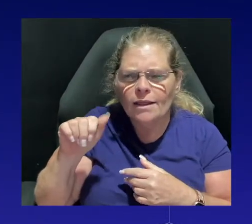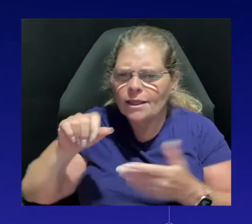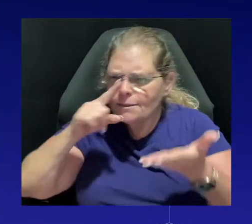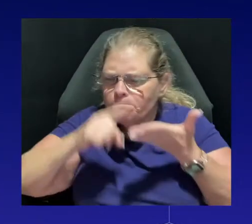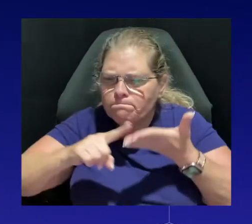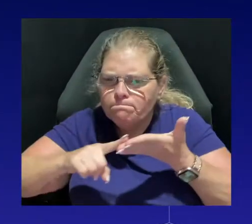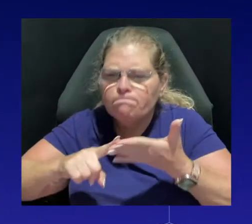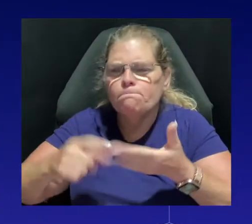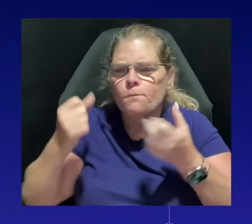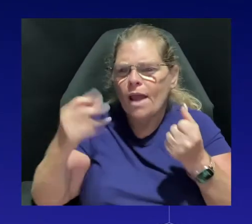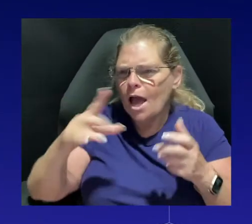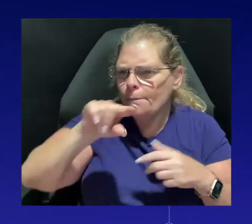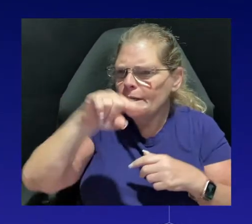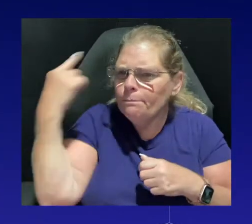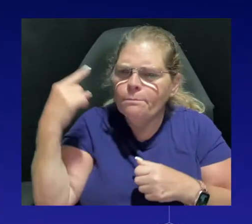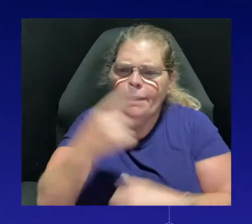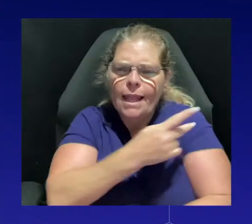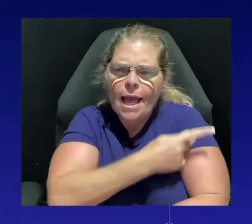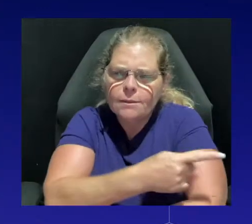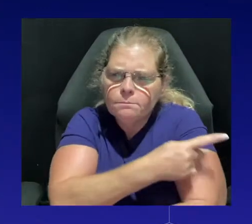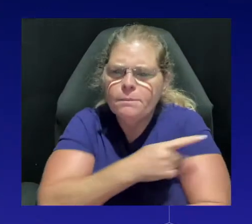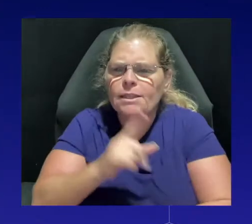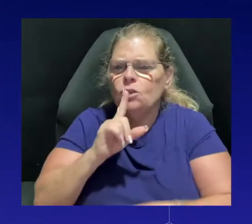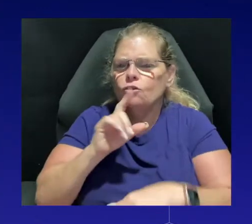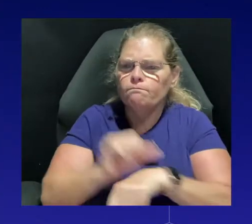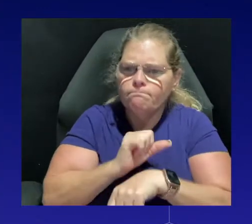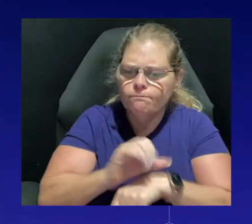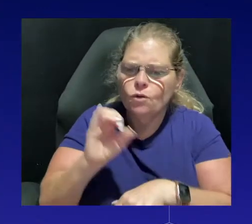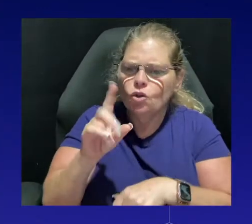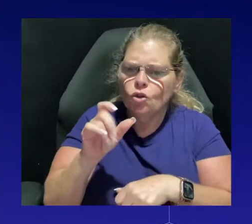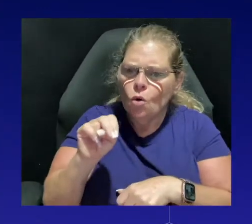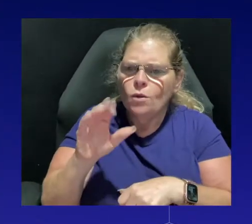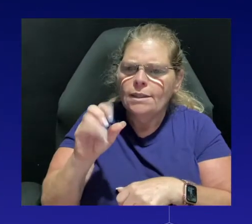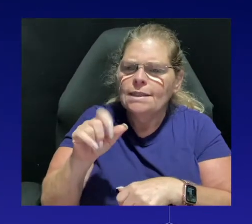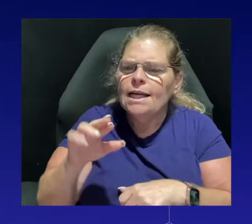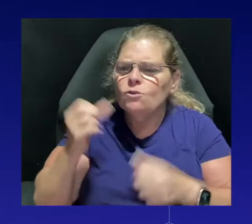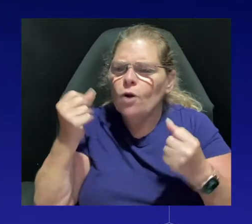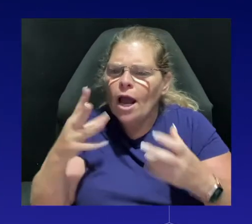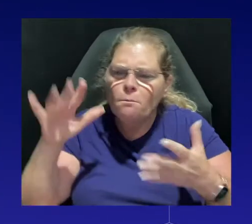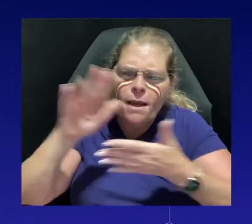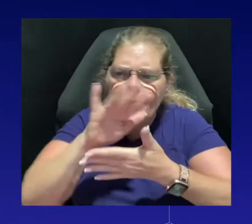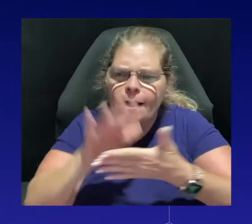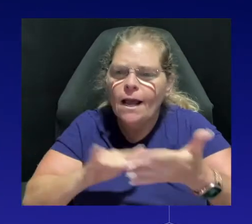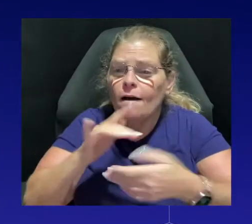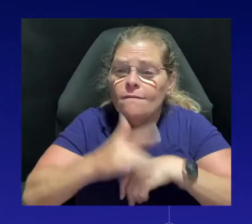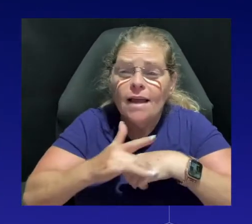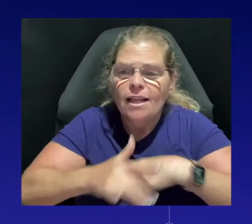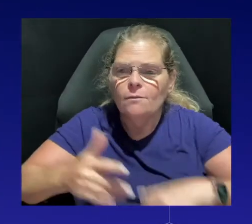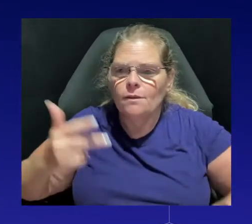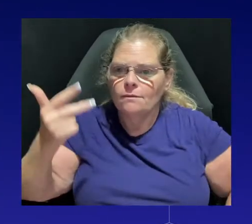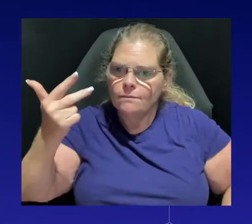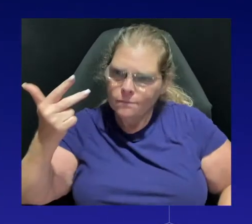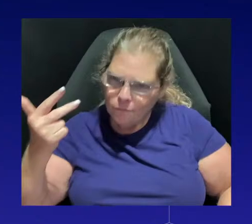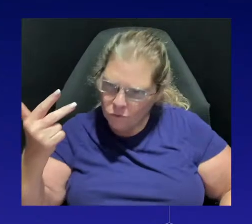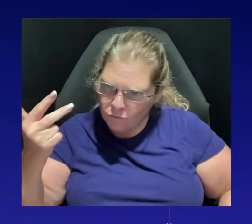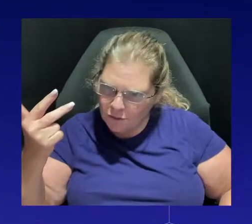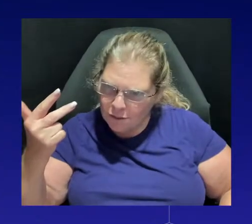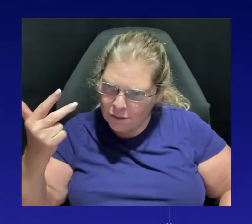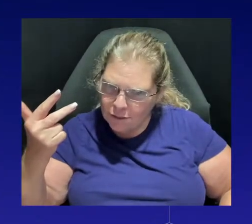of black patients with colon cancer. There were 3 available. This is 2015.